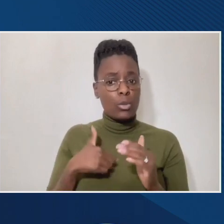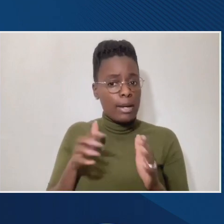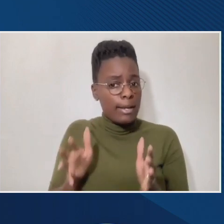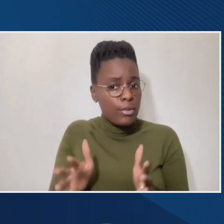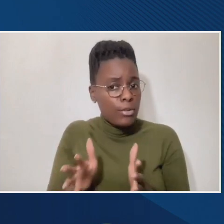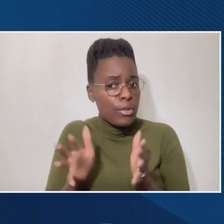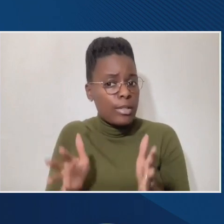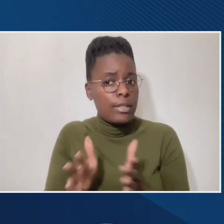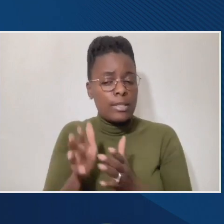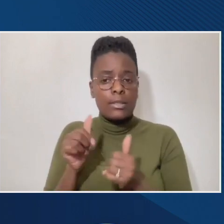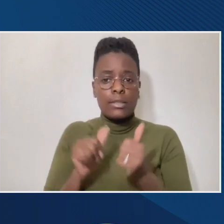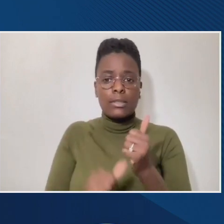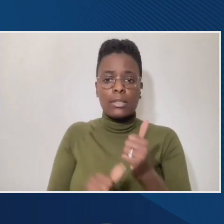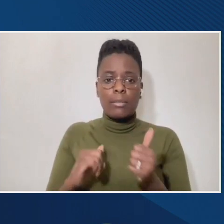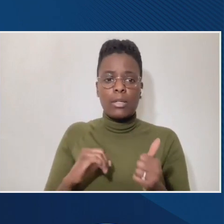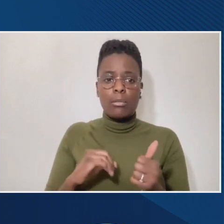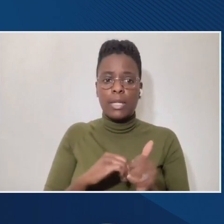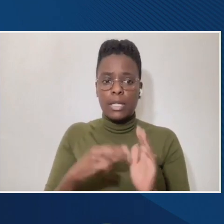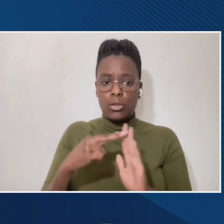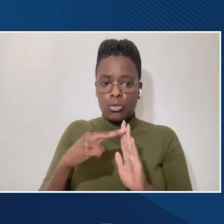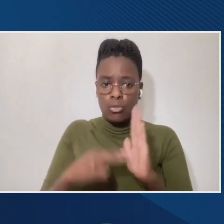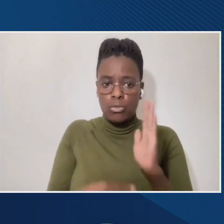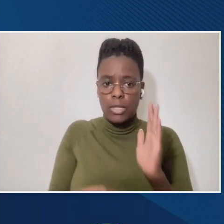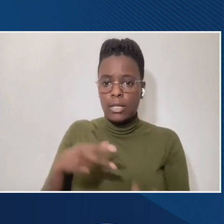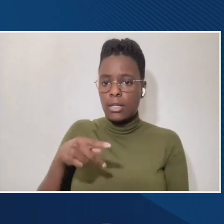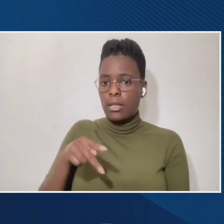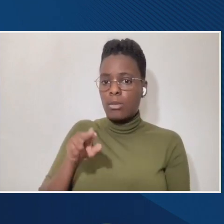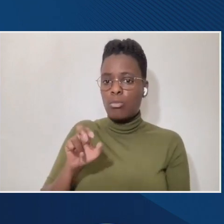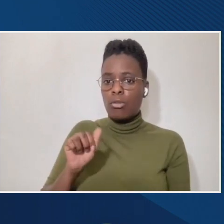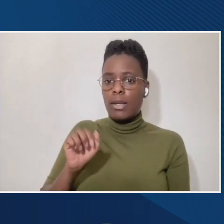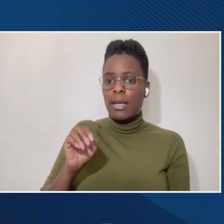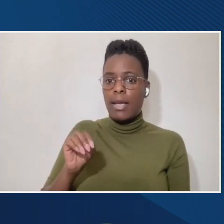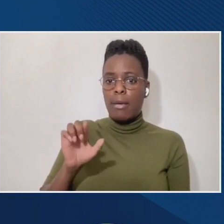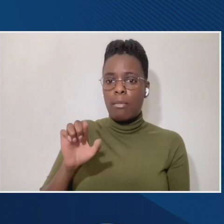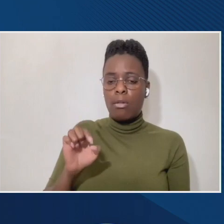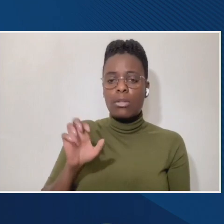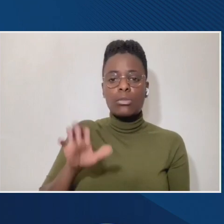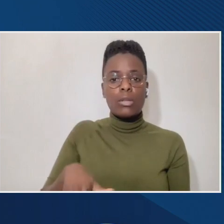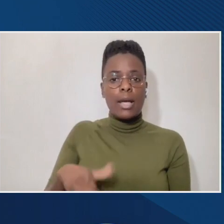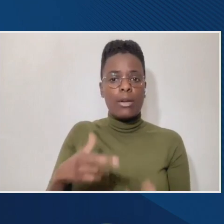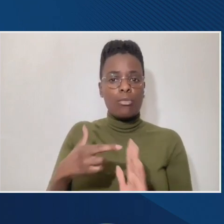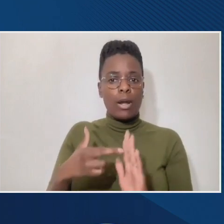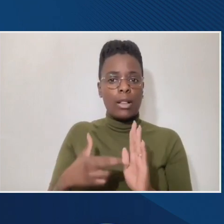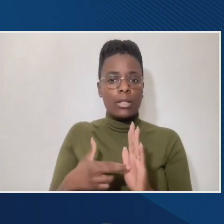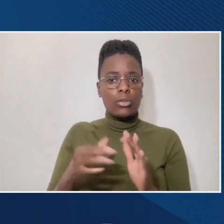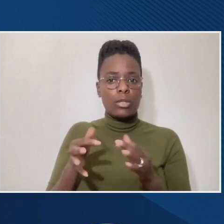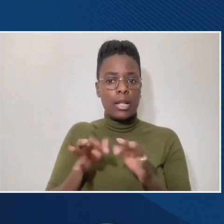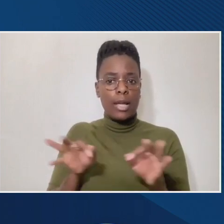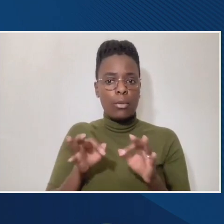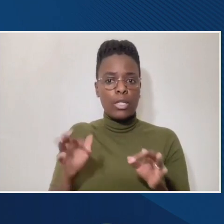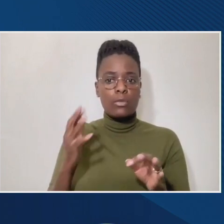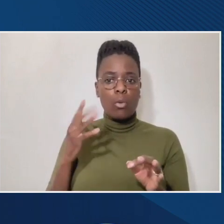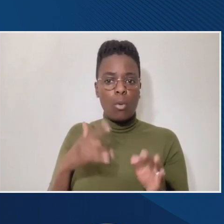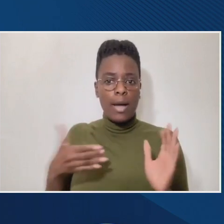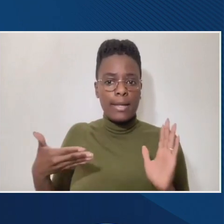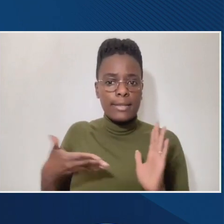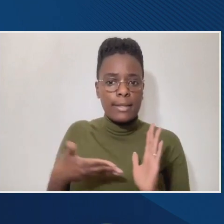standardized test achievement might be measured.